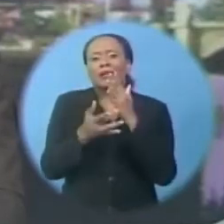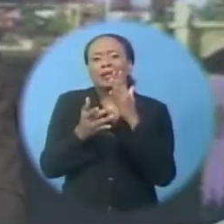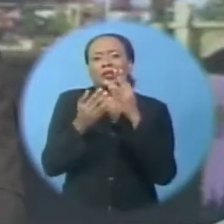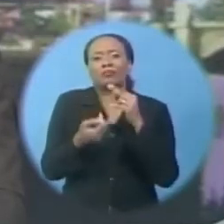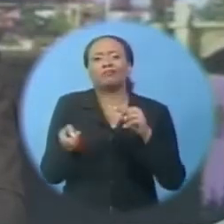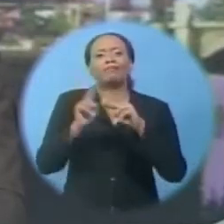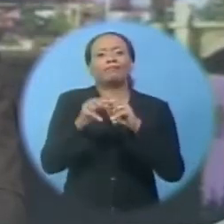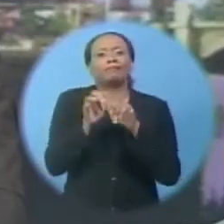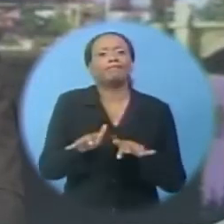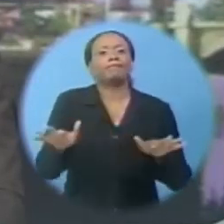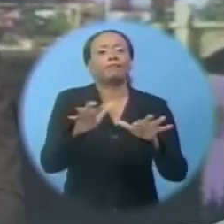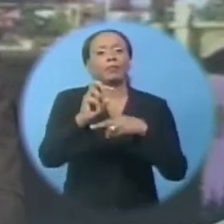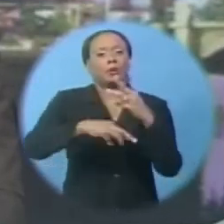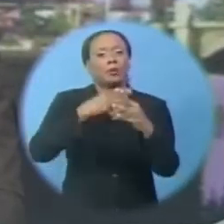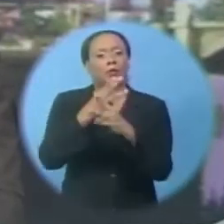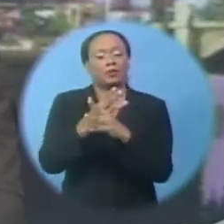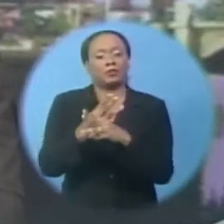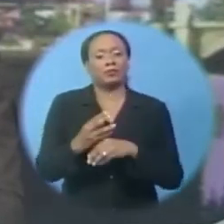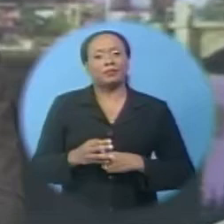global scale.